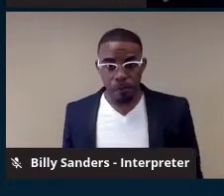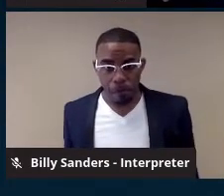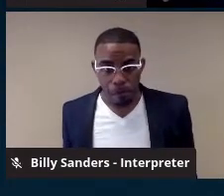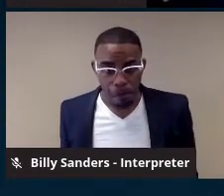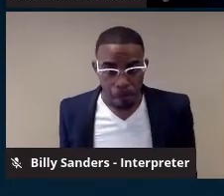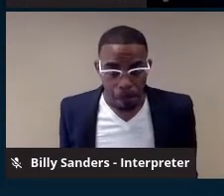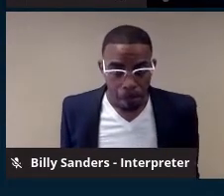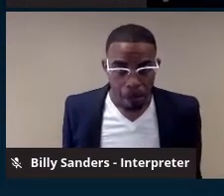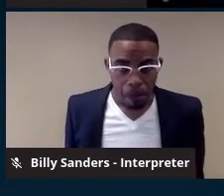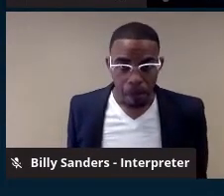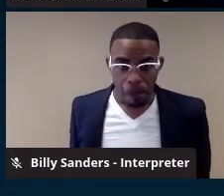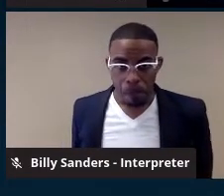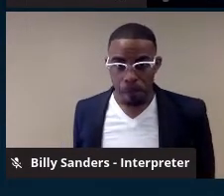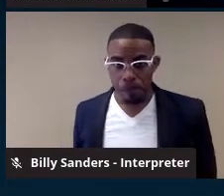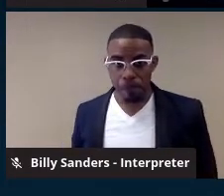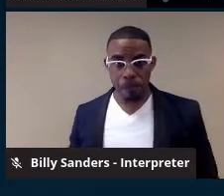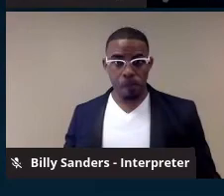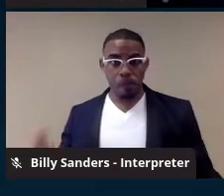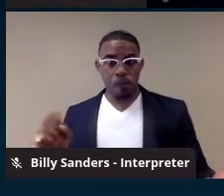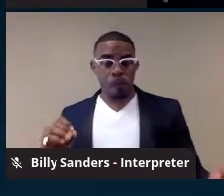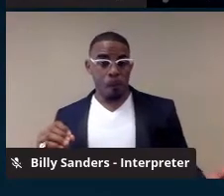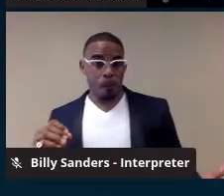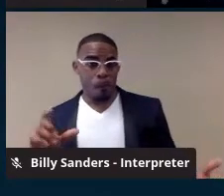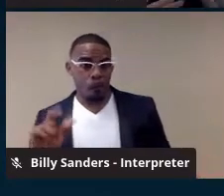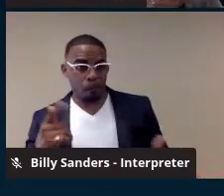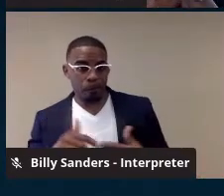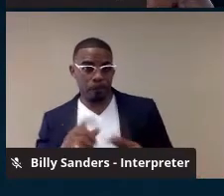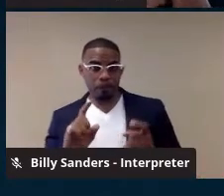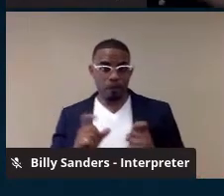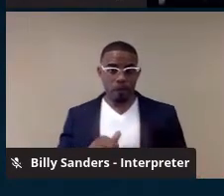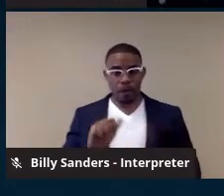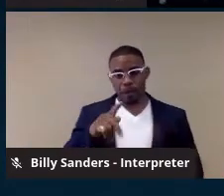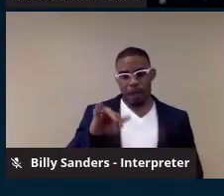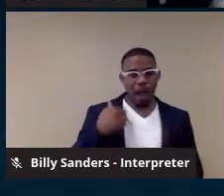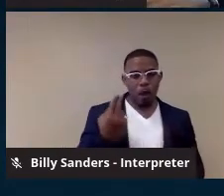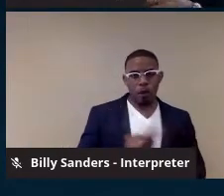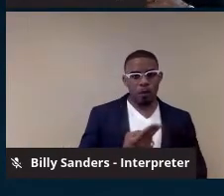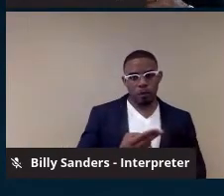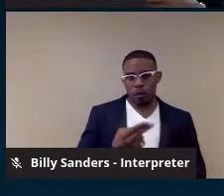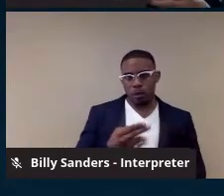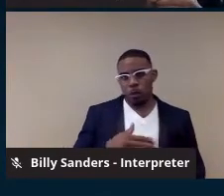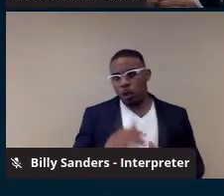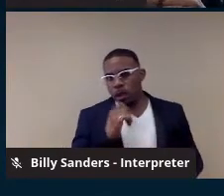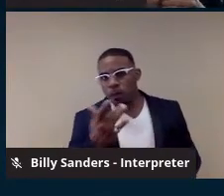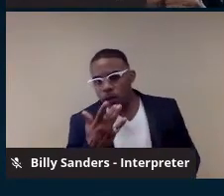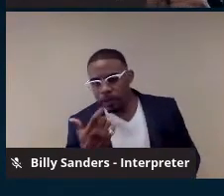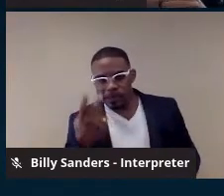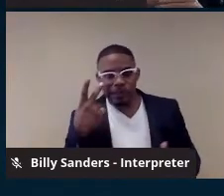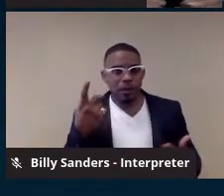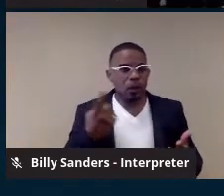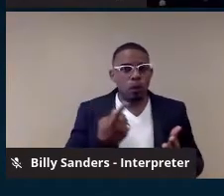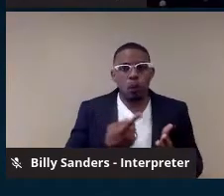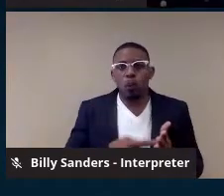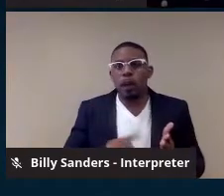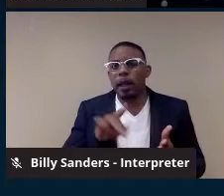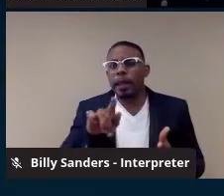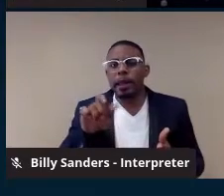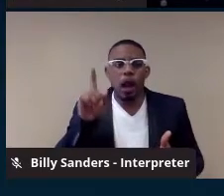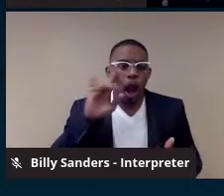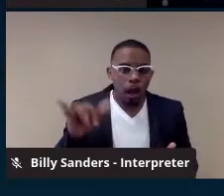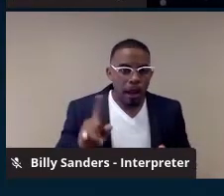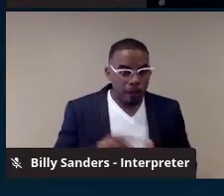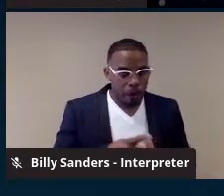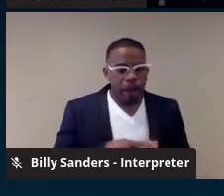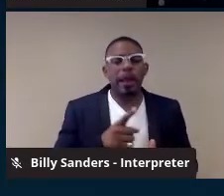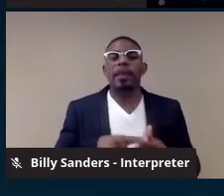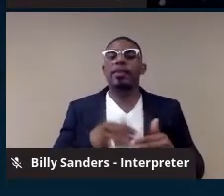and see what data comes back. And I always find when I'm integrating with APIs, I always use Postman first and see what the data looks like, and